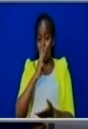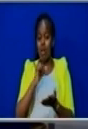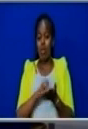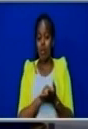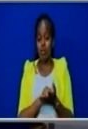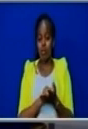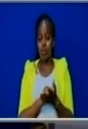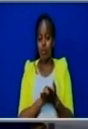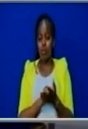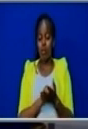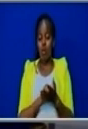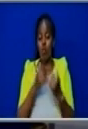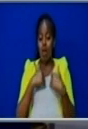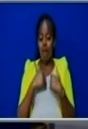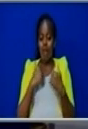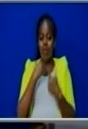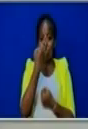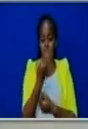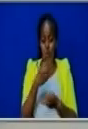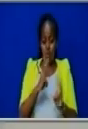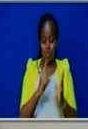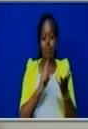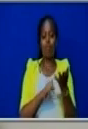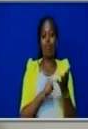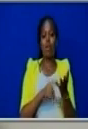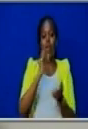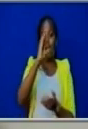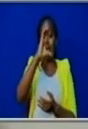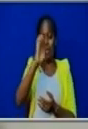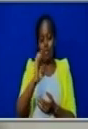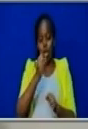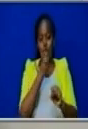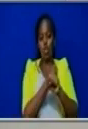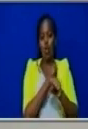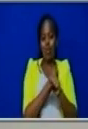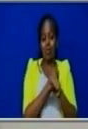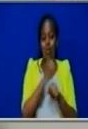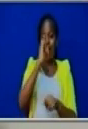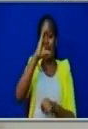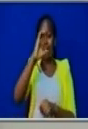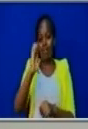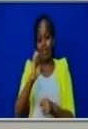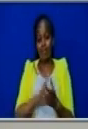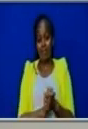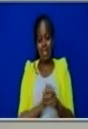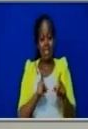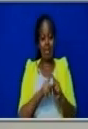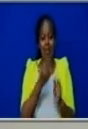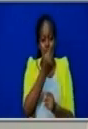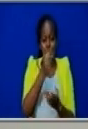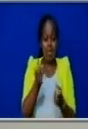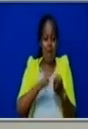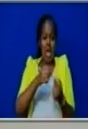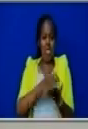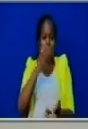about exists in 3 states. 3 states. That's the solid ice. Oh, the solid one we call ice. Good. The ice cubes. Uh-huh. Ice cubes. Then we